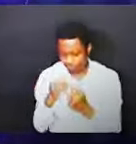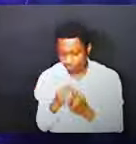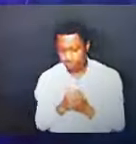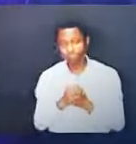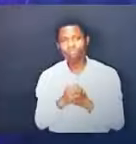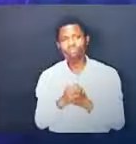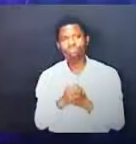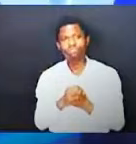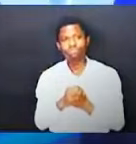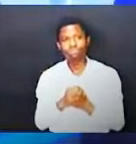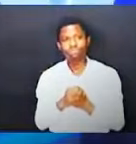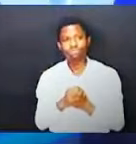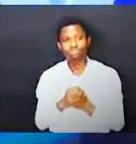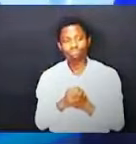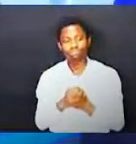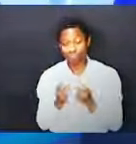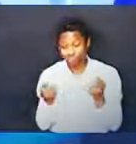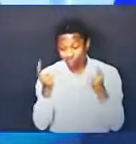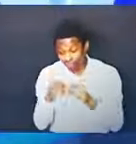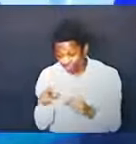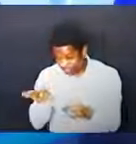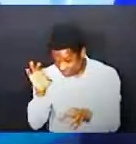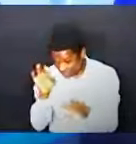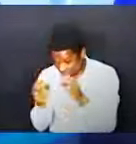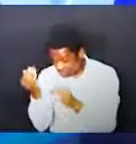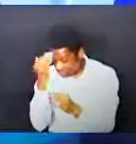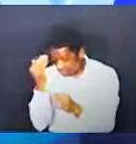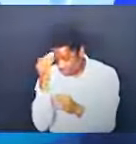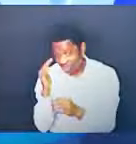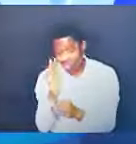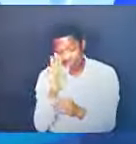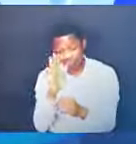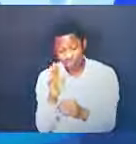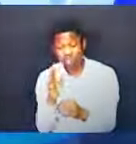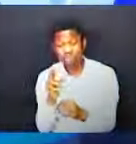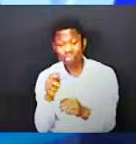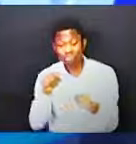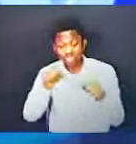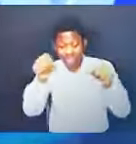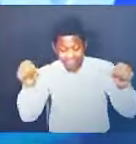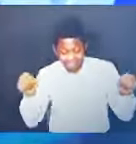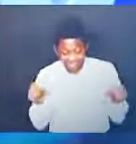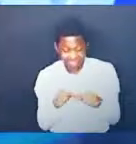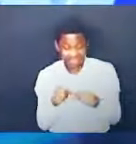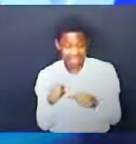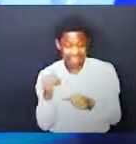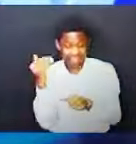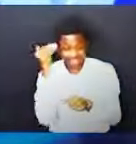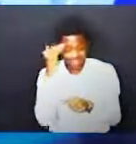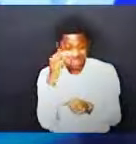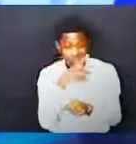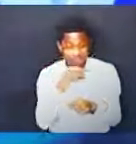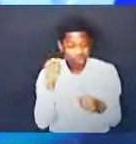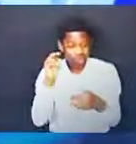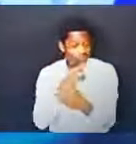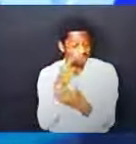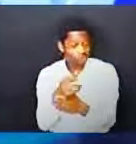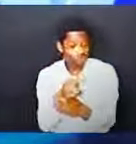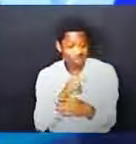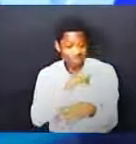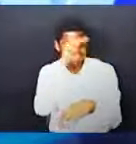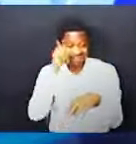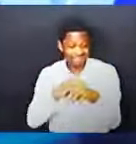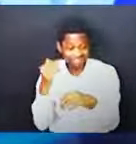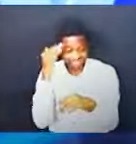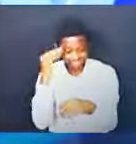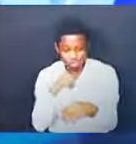topics. When you find out that your area head or your national head is not treating these